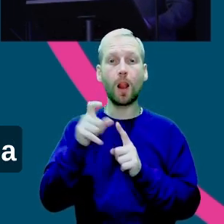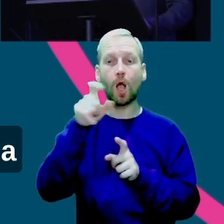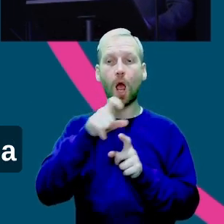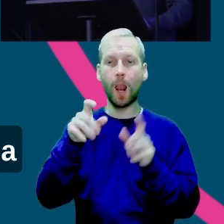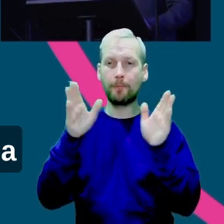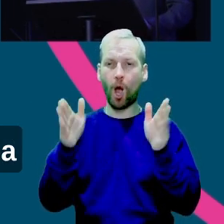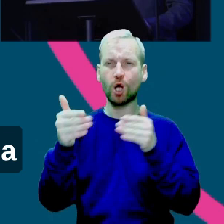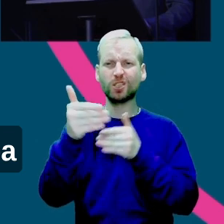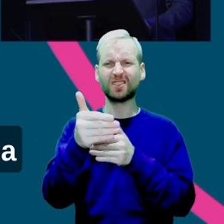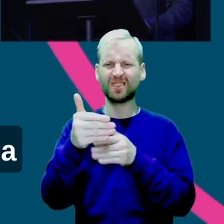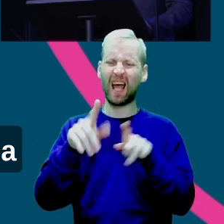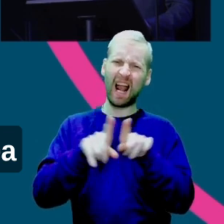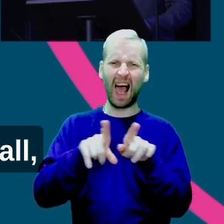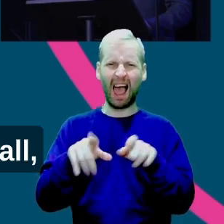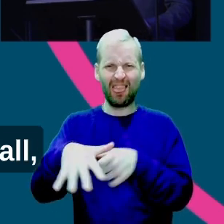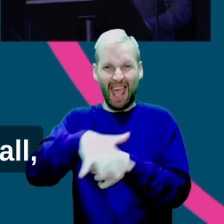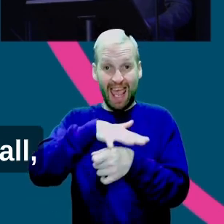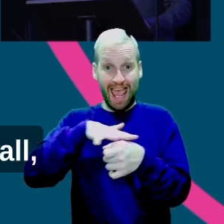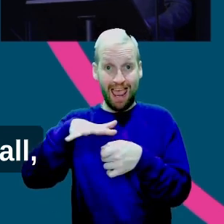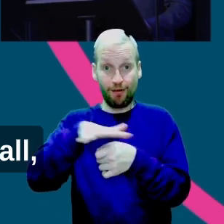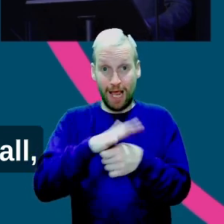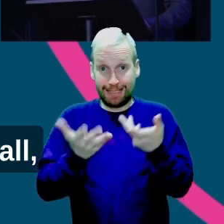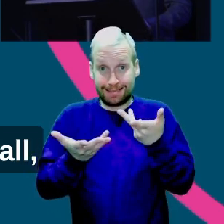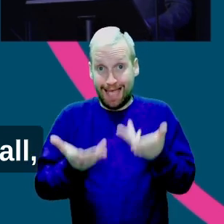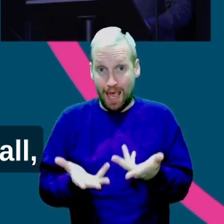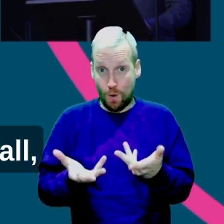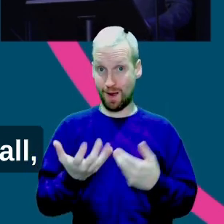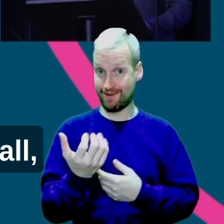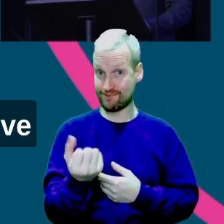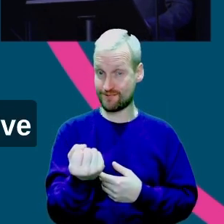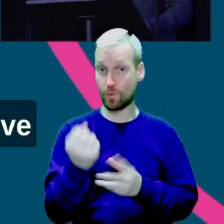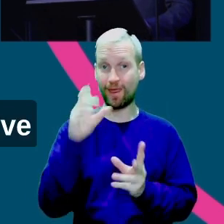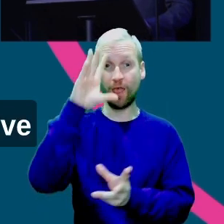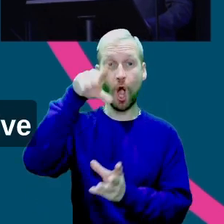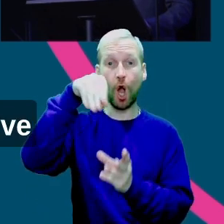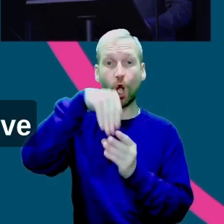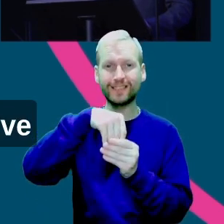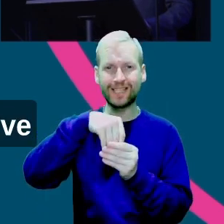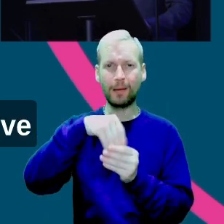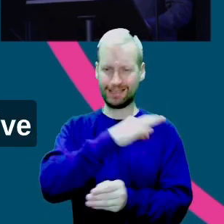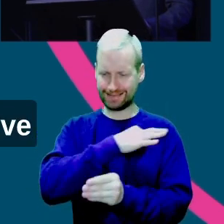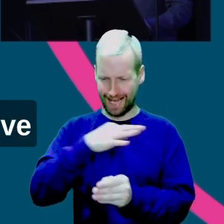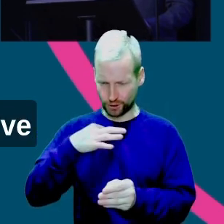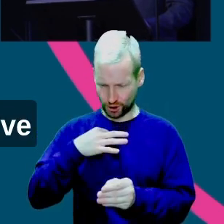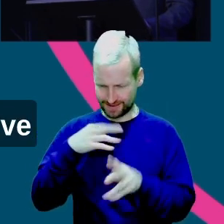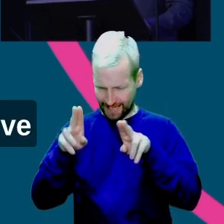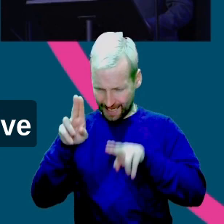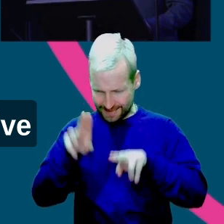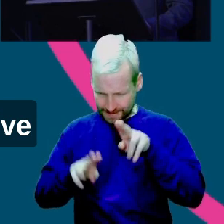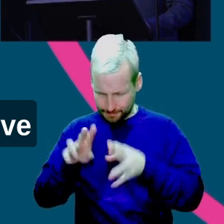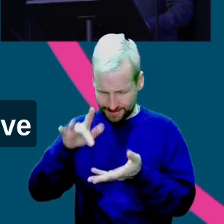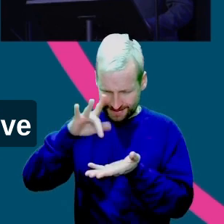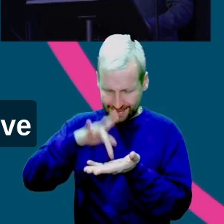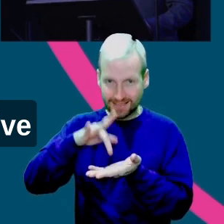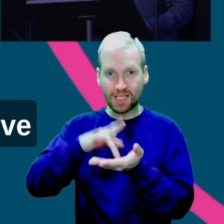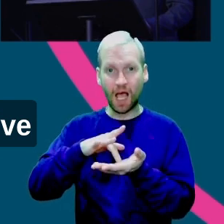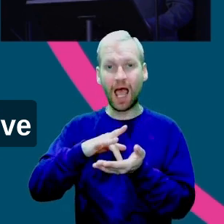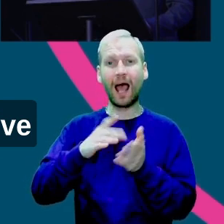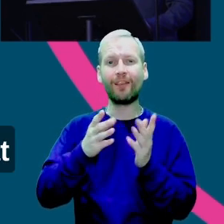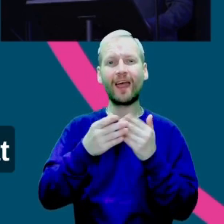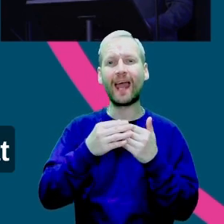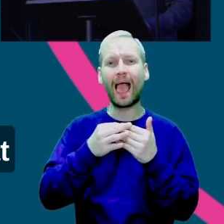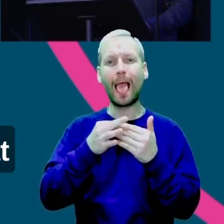which shows the kind of current area that we're currently looking at with the concept ward, the diagnostic assessment centre, and the elective